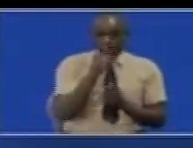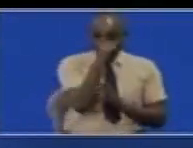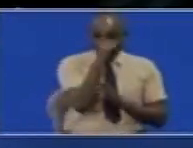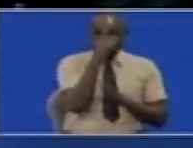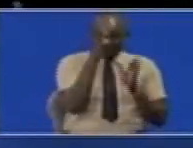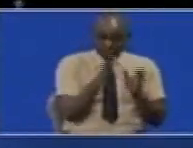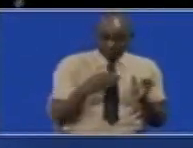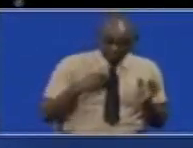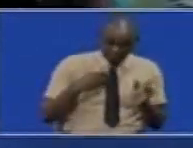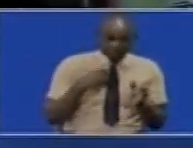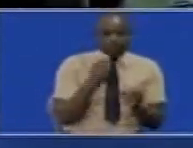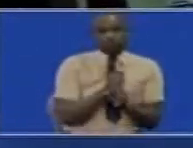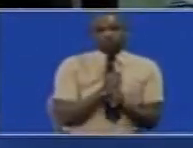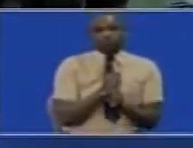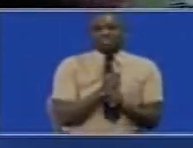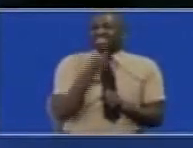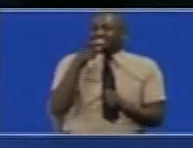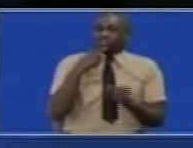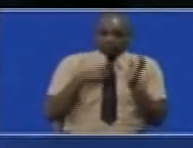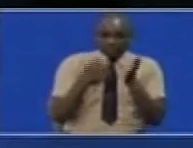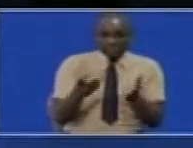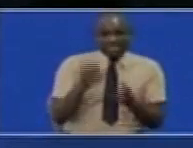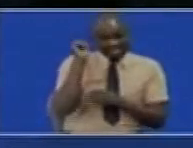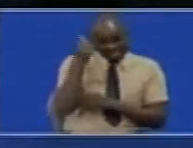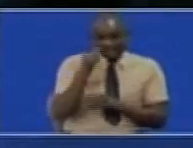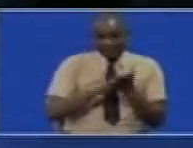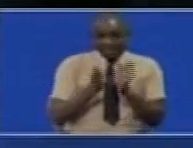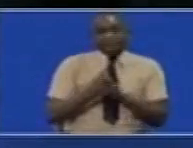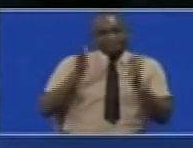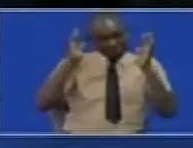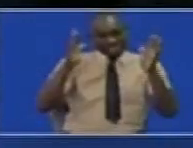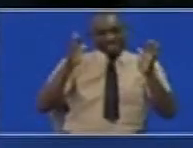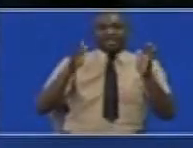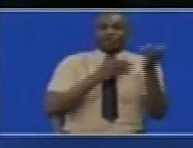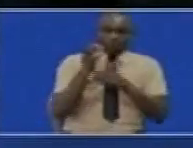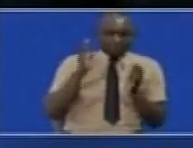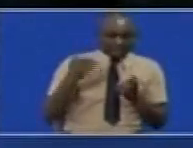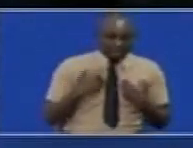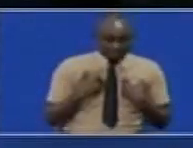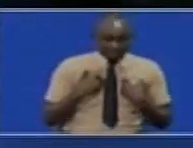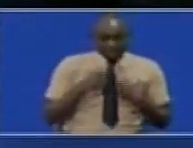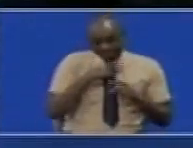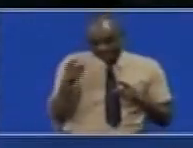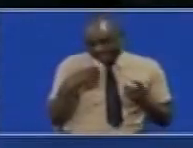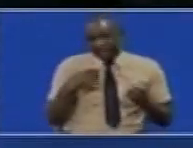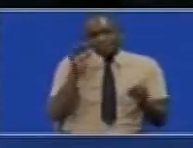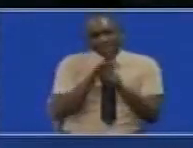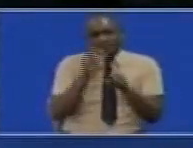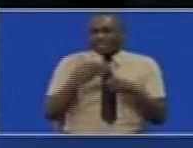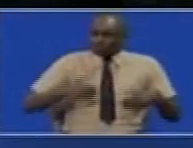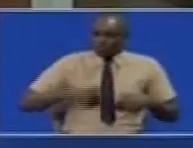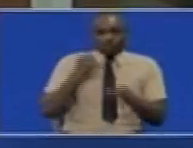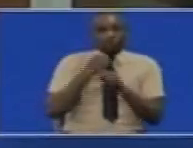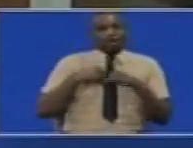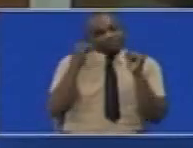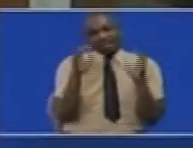every 20 are jobless. This makes Kenya one of East Africa's biggest economies, the country with the largest number of unemployed youth in